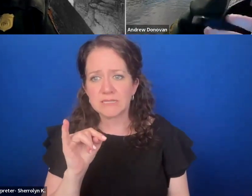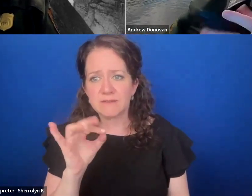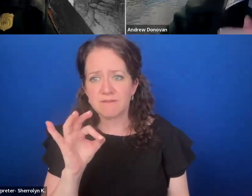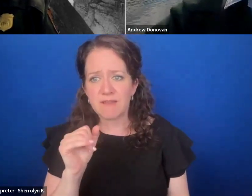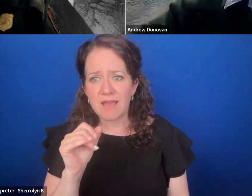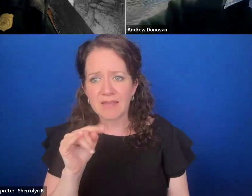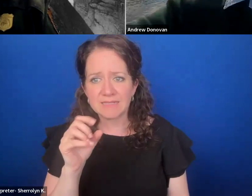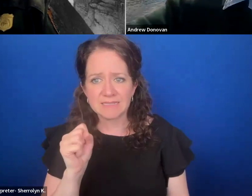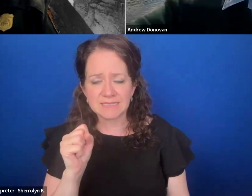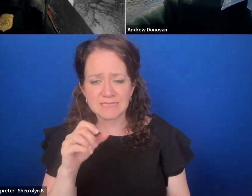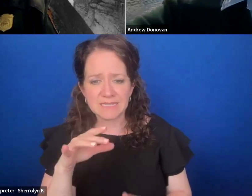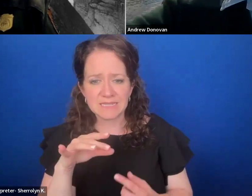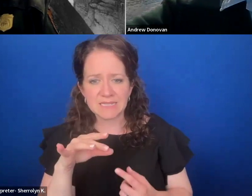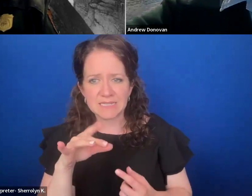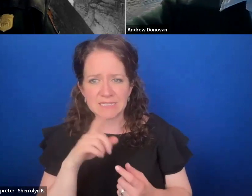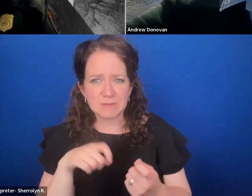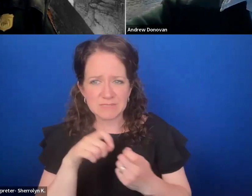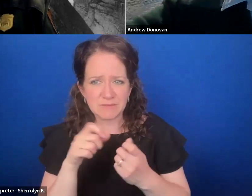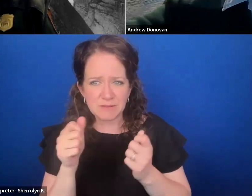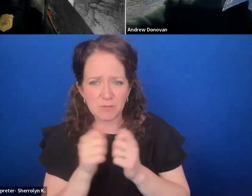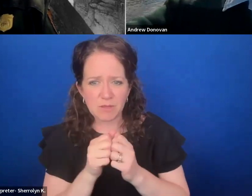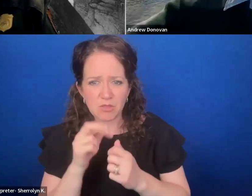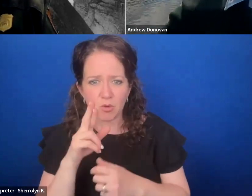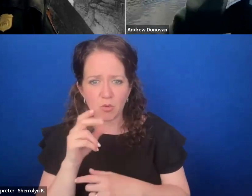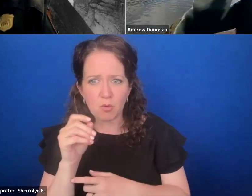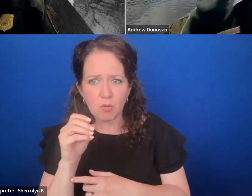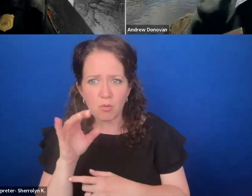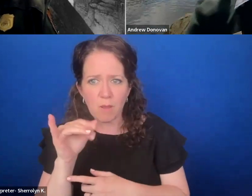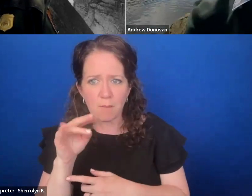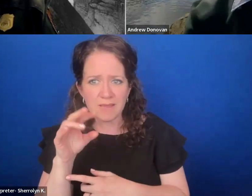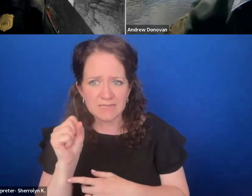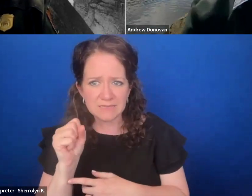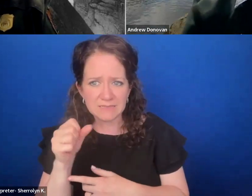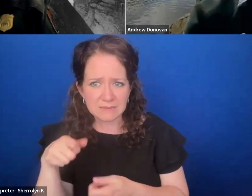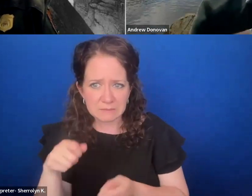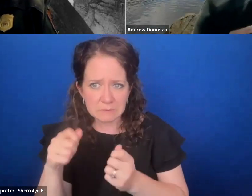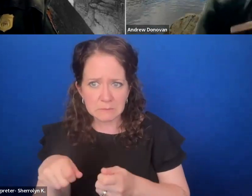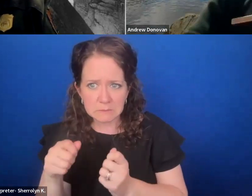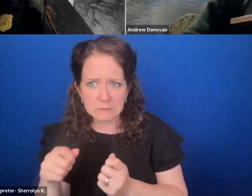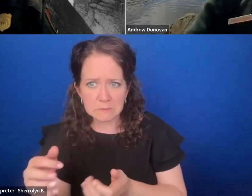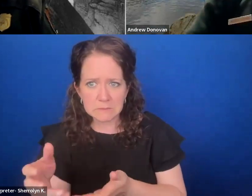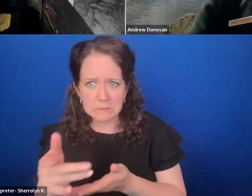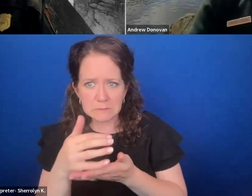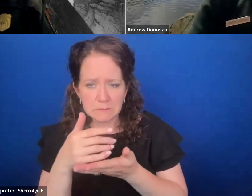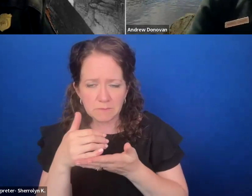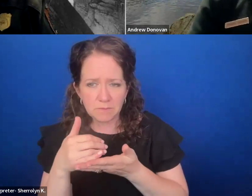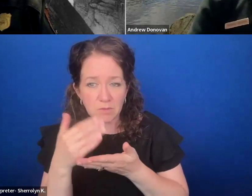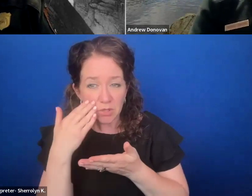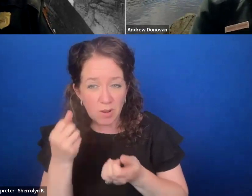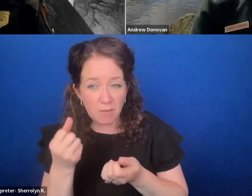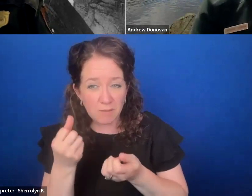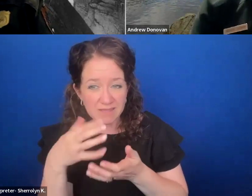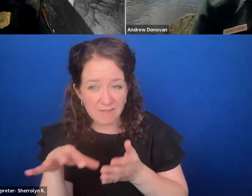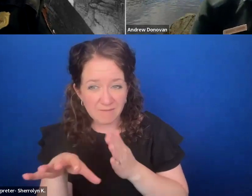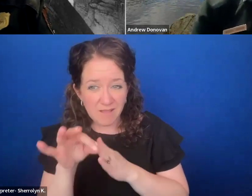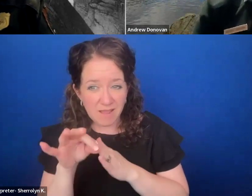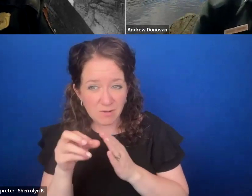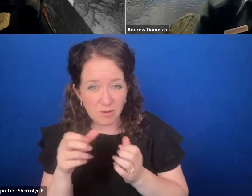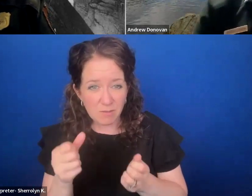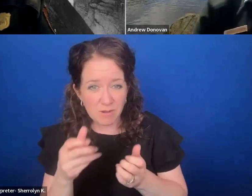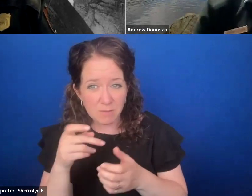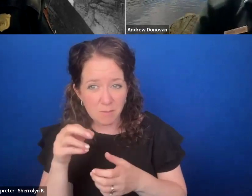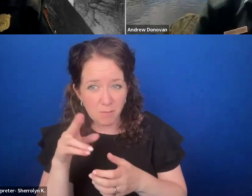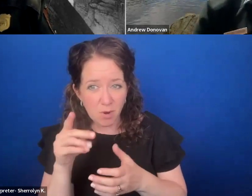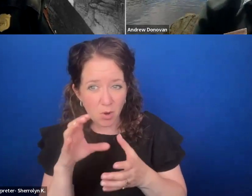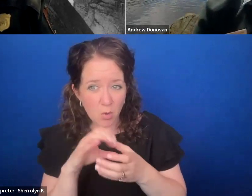excavations. Do you either have a sense of how many total artifacts have been found, or how many does the park actually own?